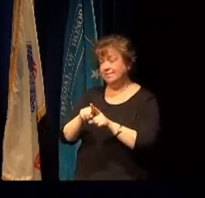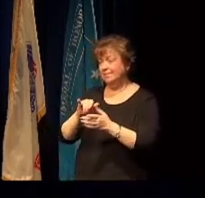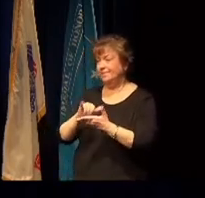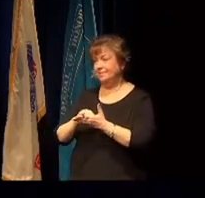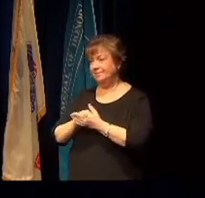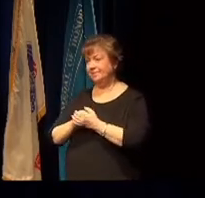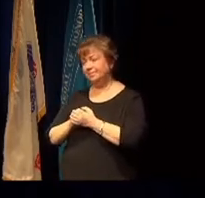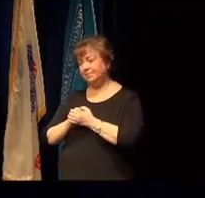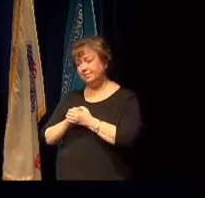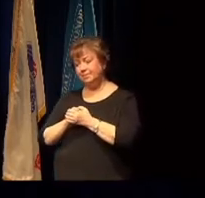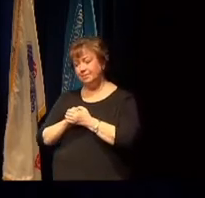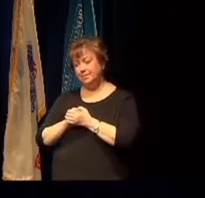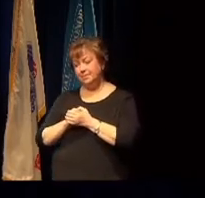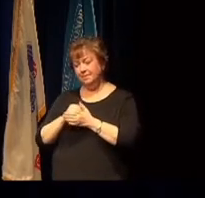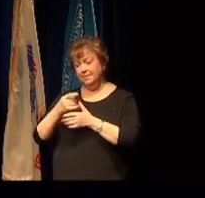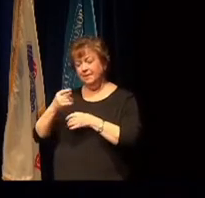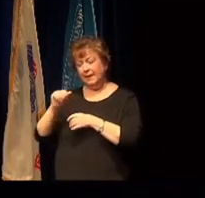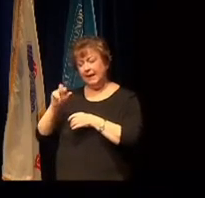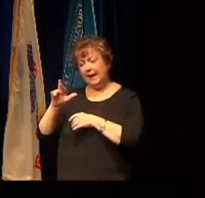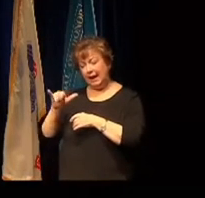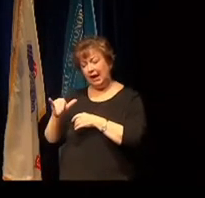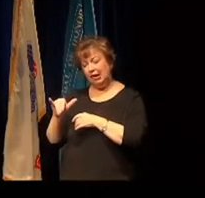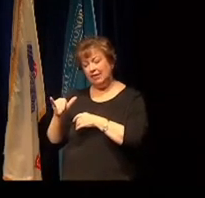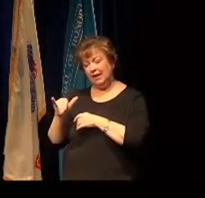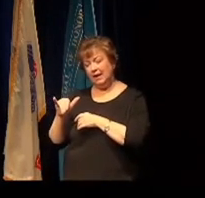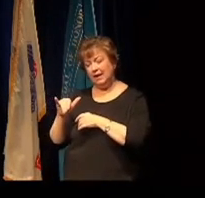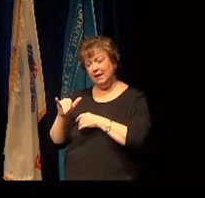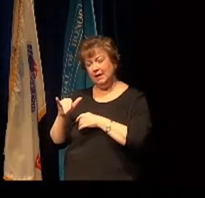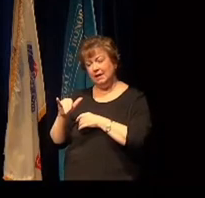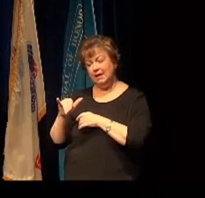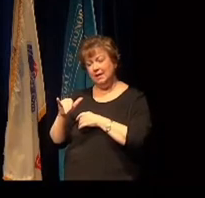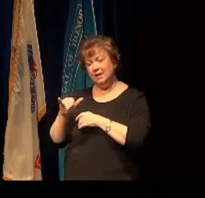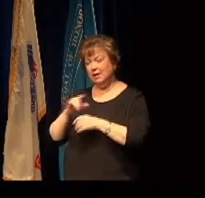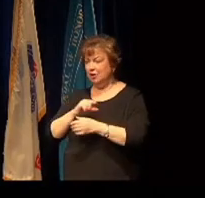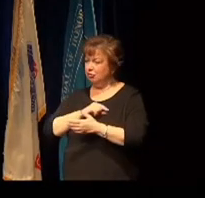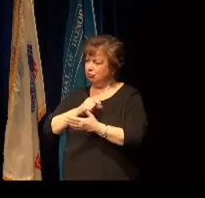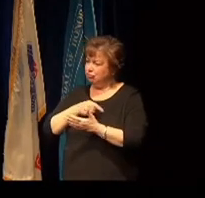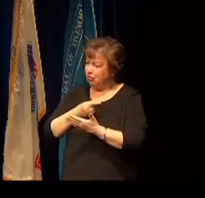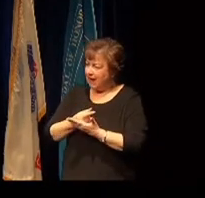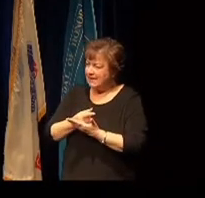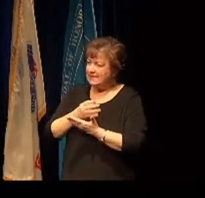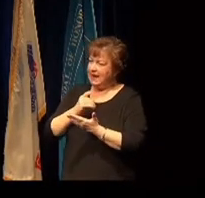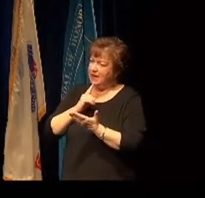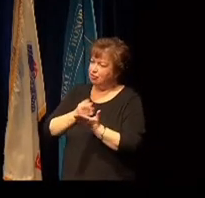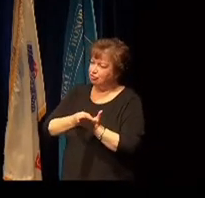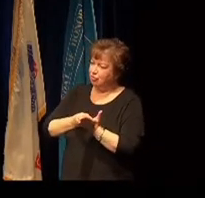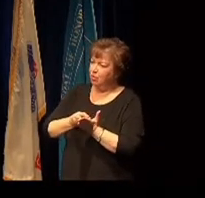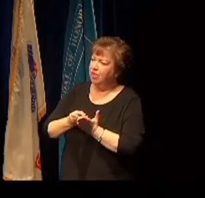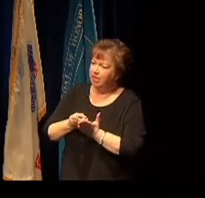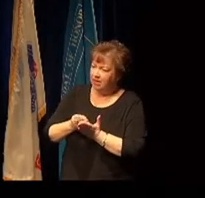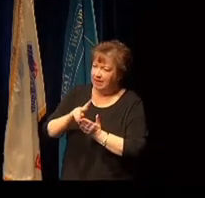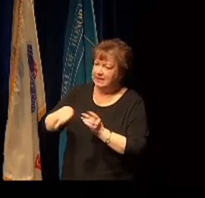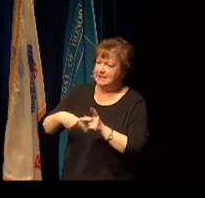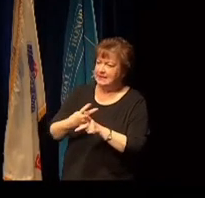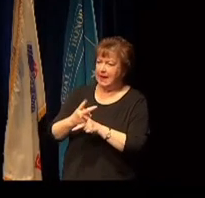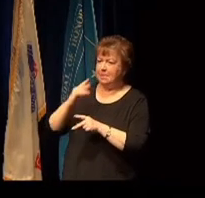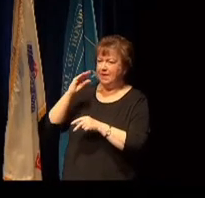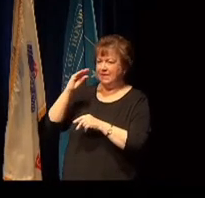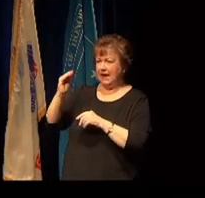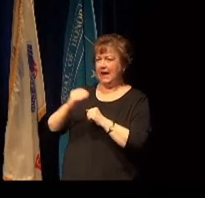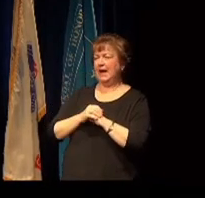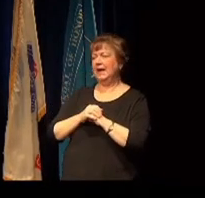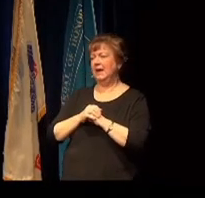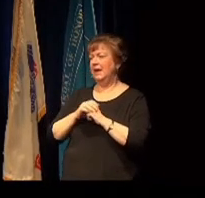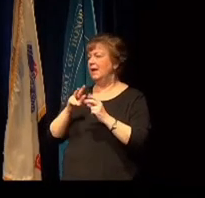Gary was, in my estimation, what I would call a grace and truth kind of guy. He was